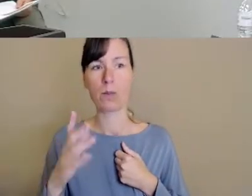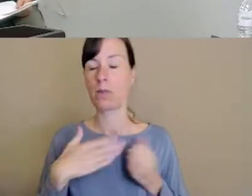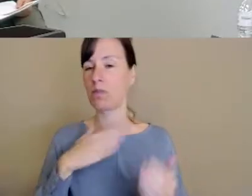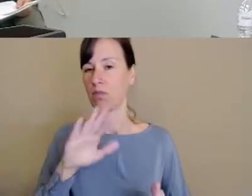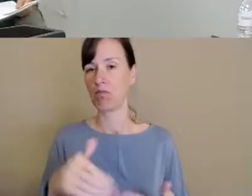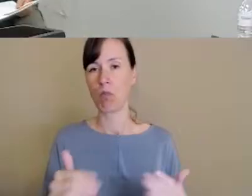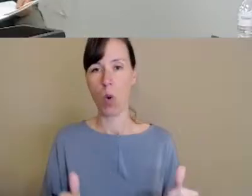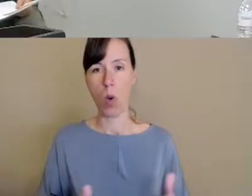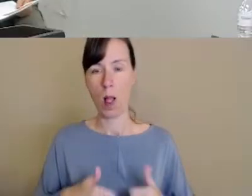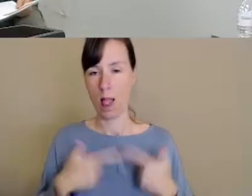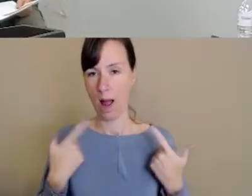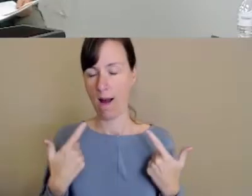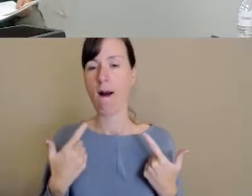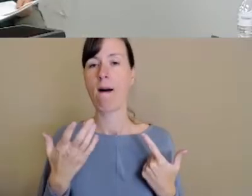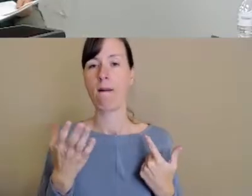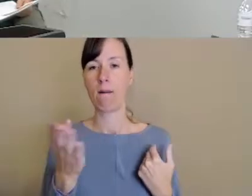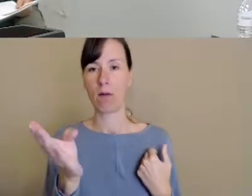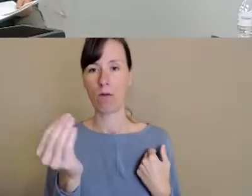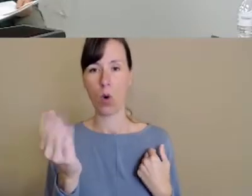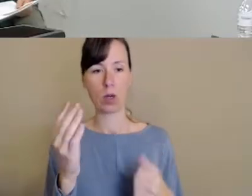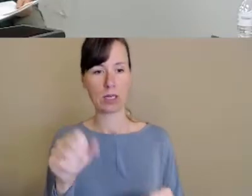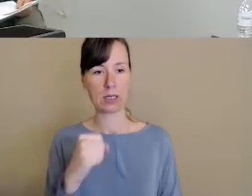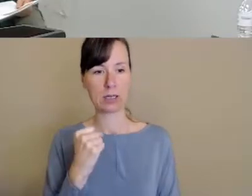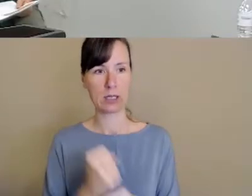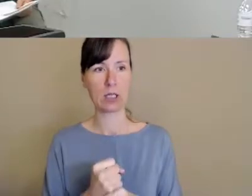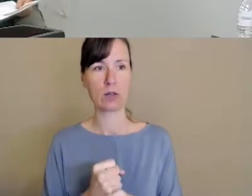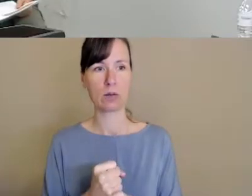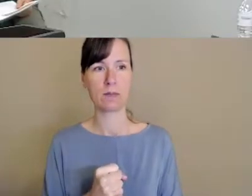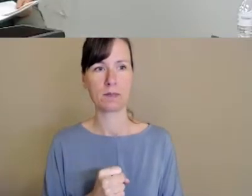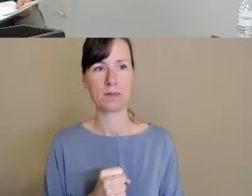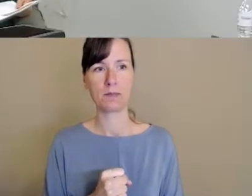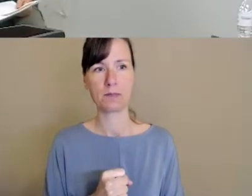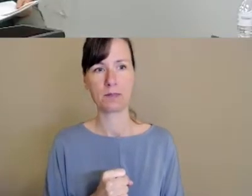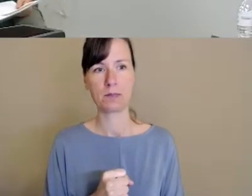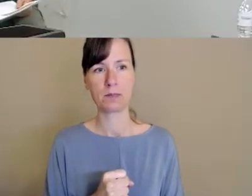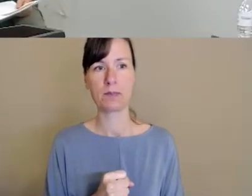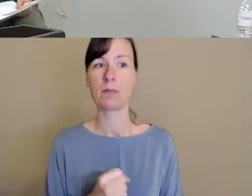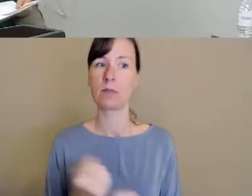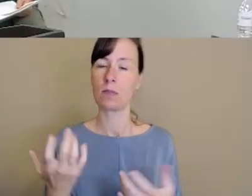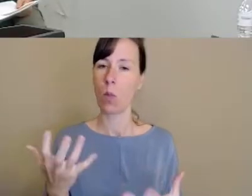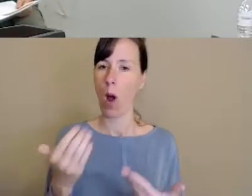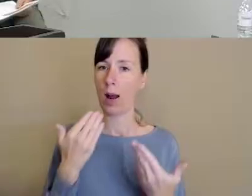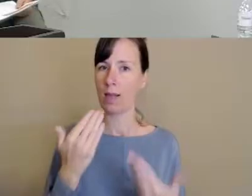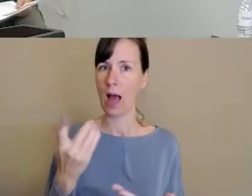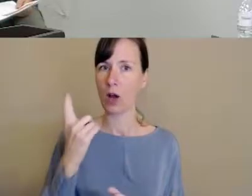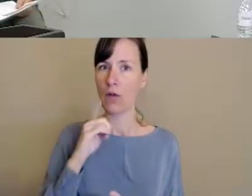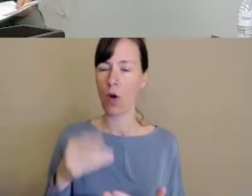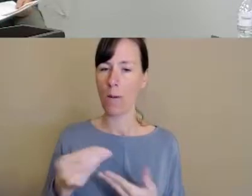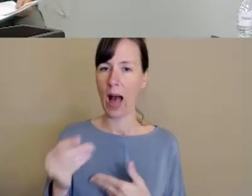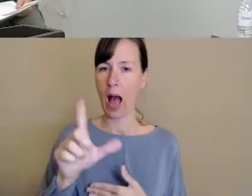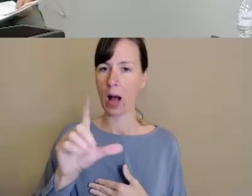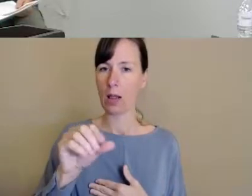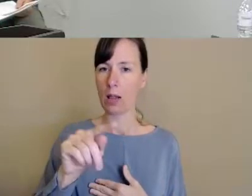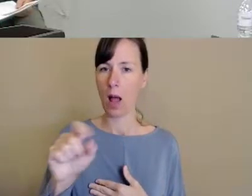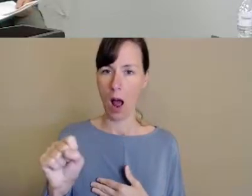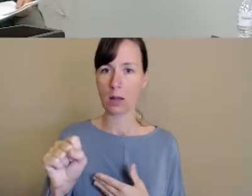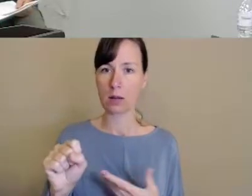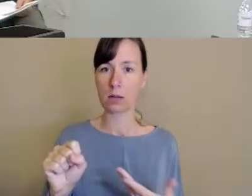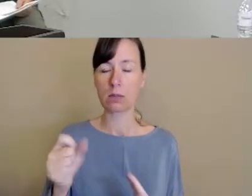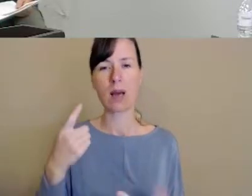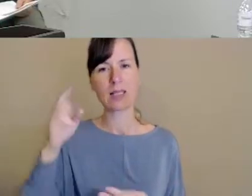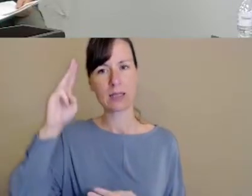life, 14 years. And I just want to thank you for purchasing the lots because the Scout